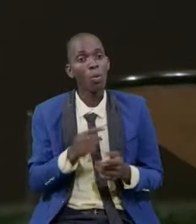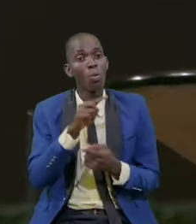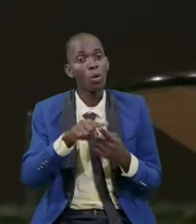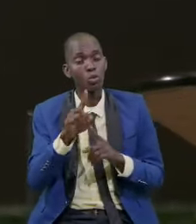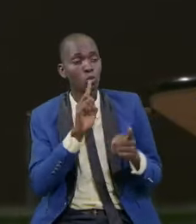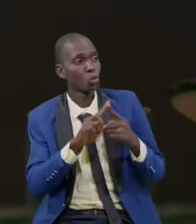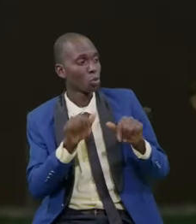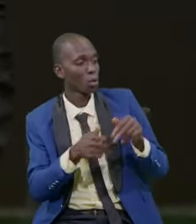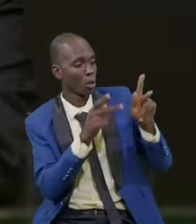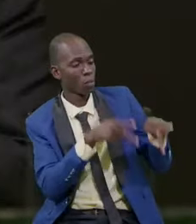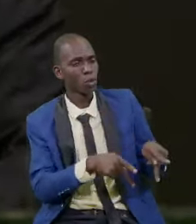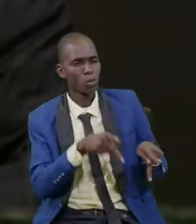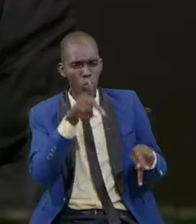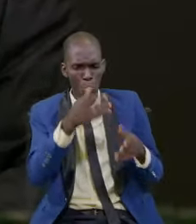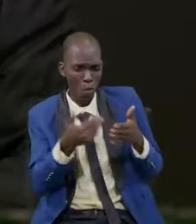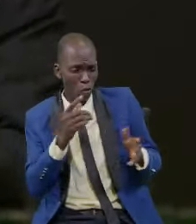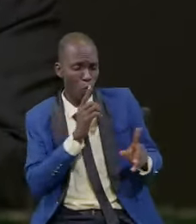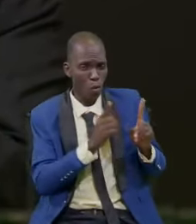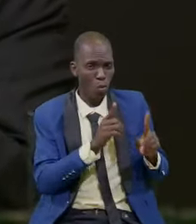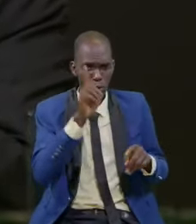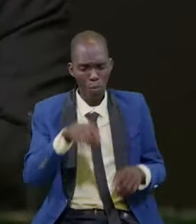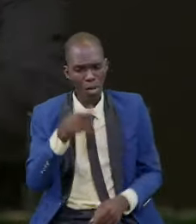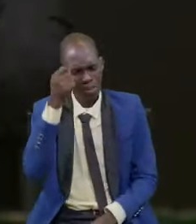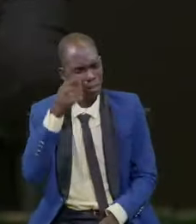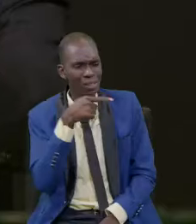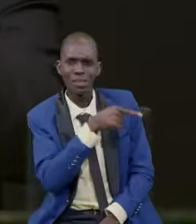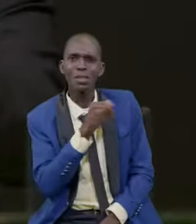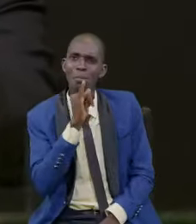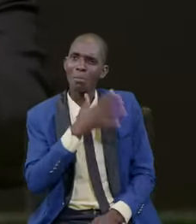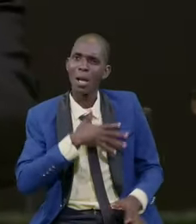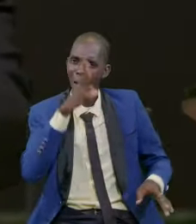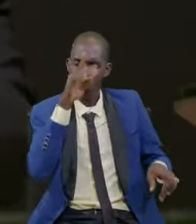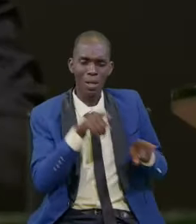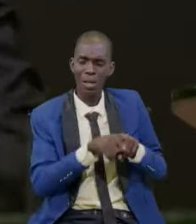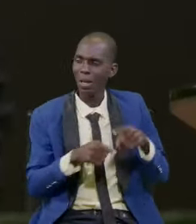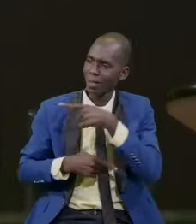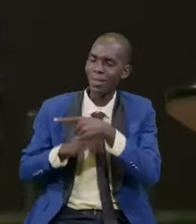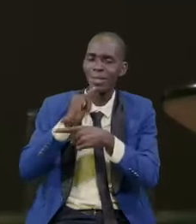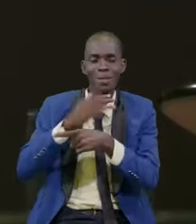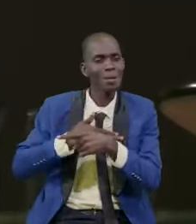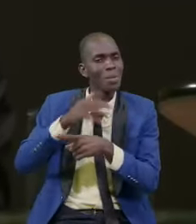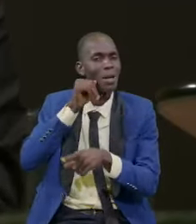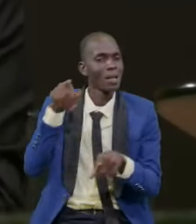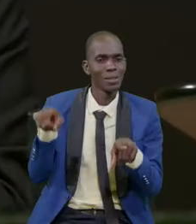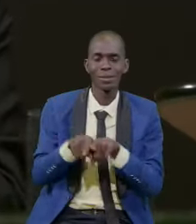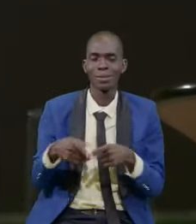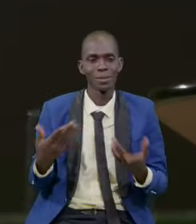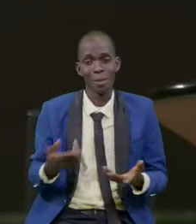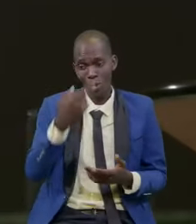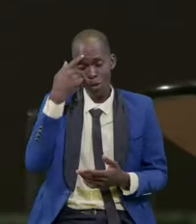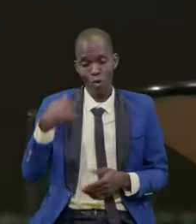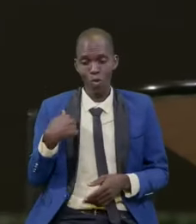you talk, understand, he is my brother, she is my sister. And because we're members of